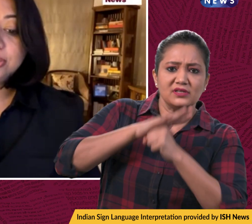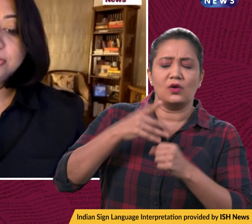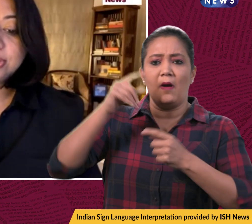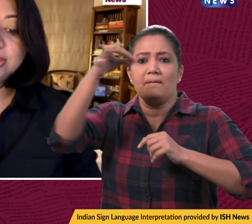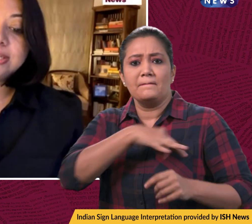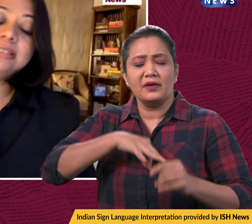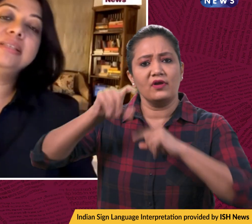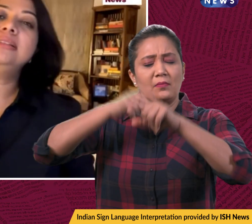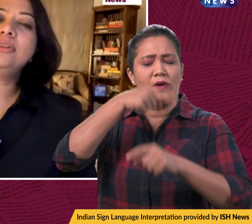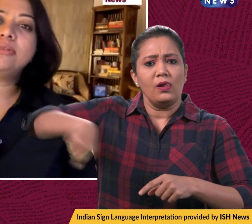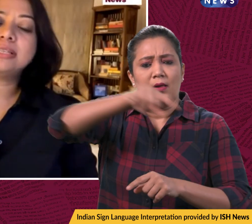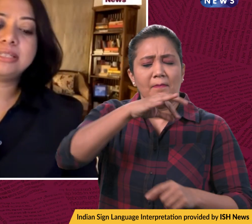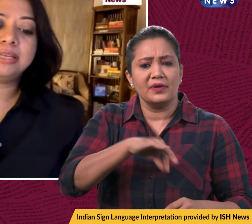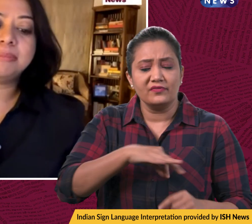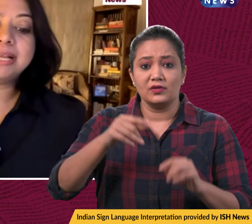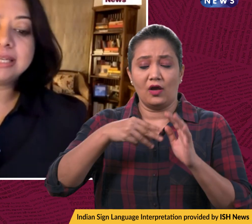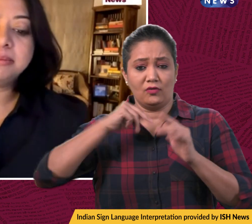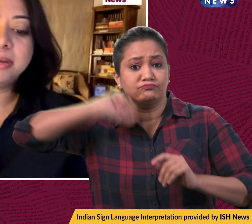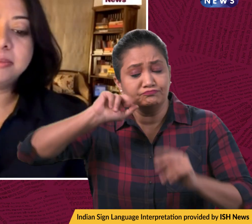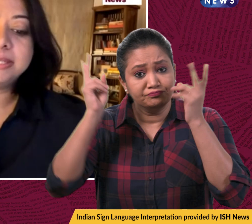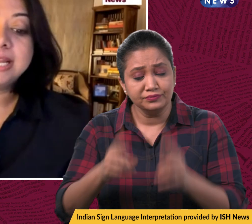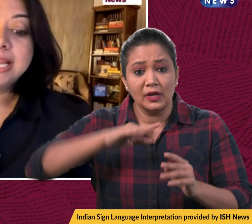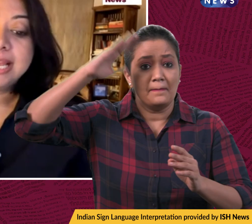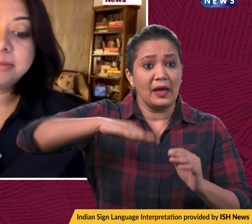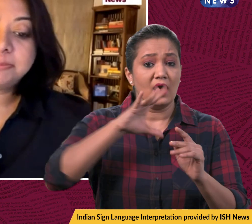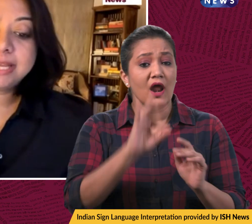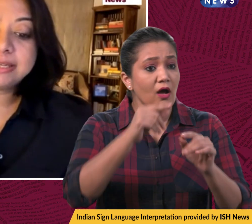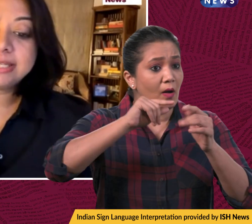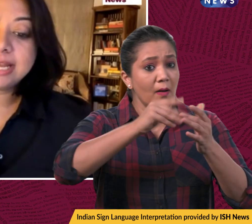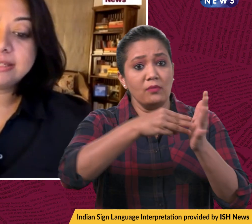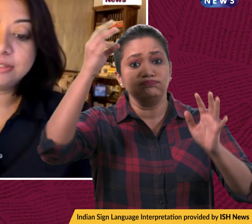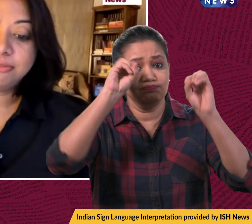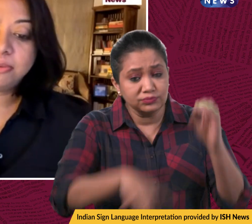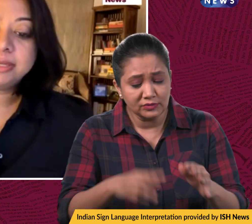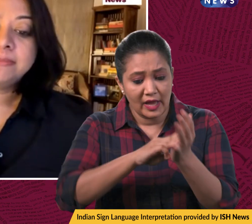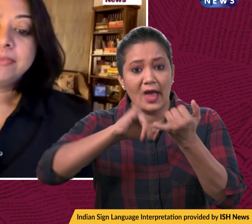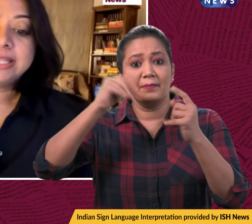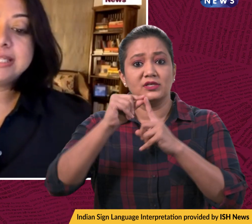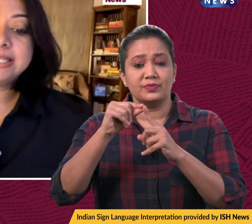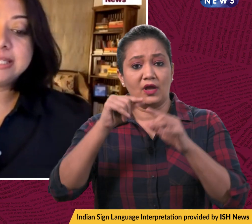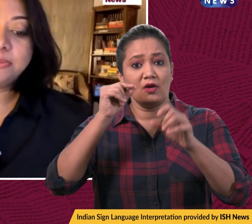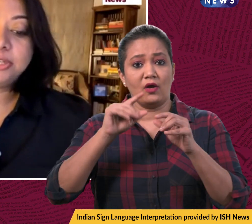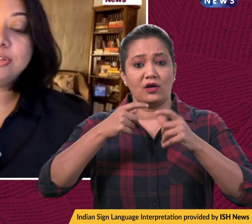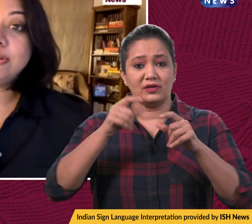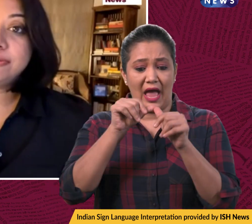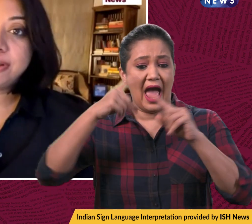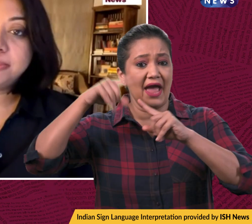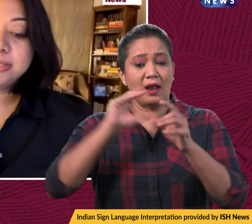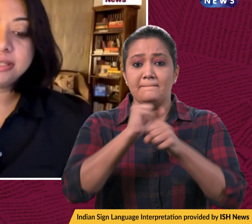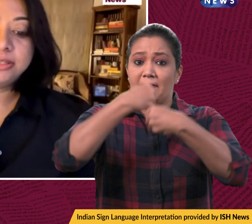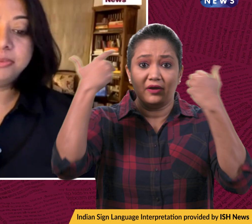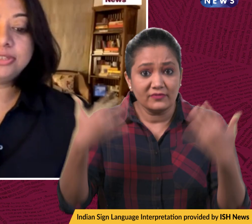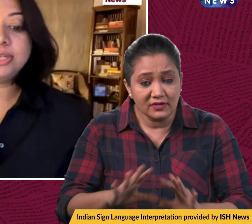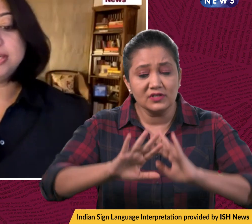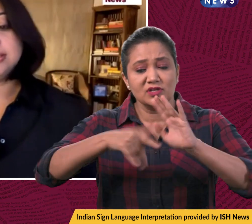will continue to agitate until the laws are taken back in Parliament. MSP Guarantee Act is formed. This is a victory of